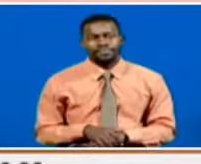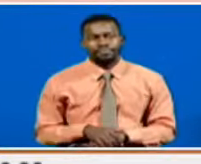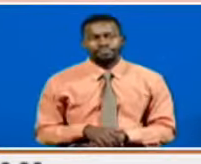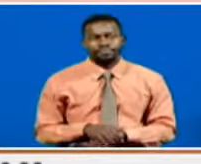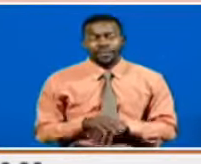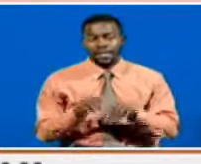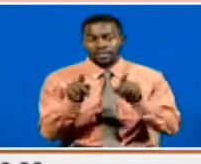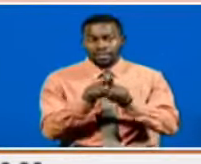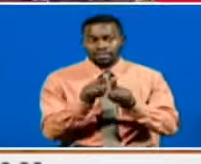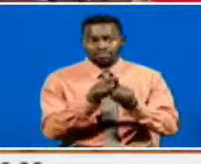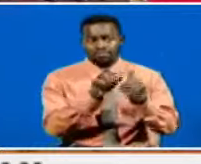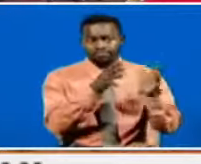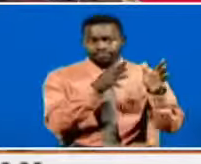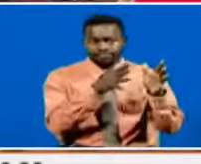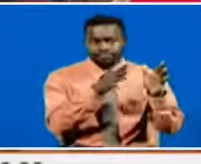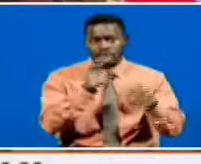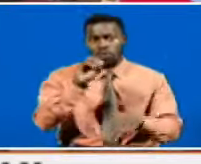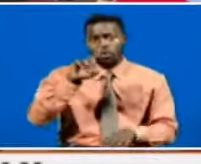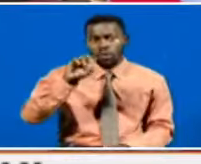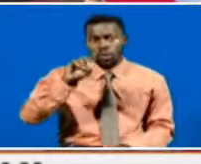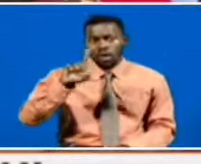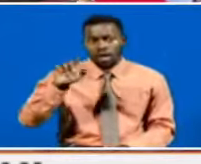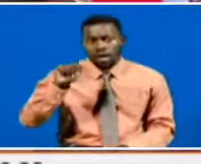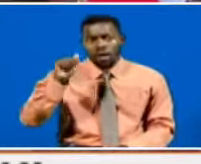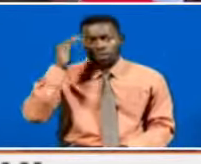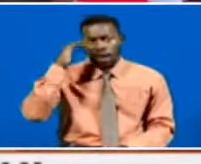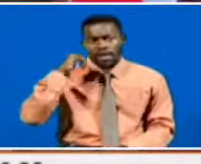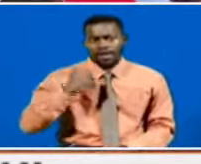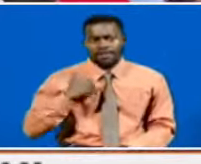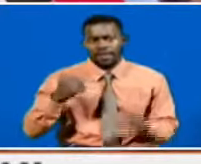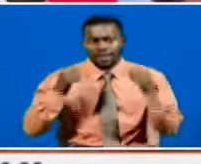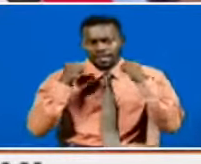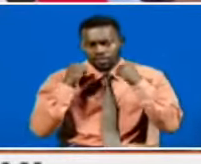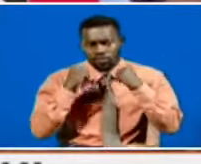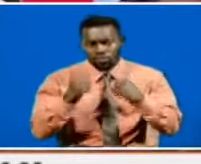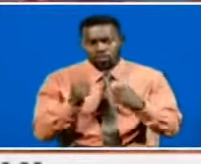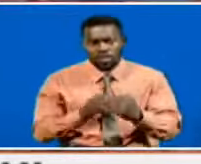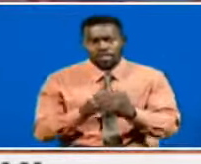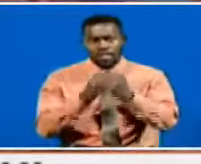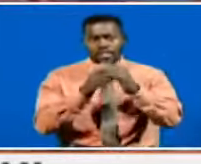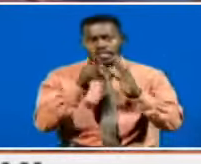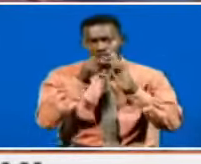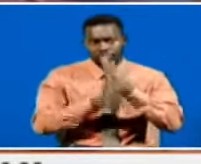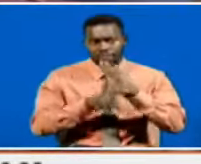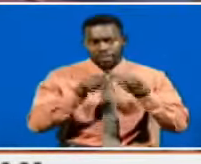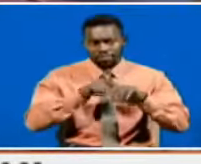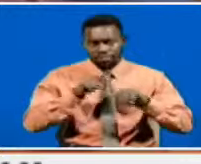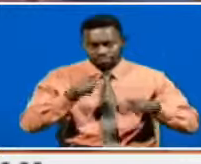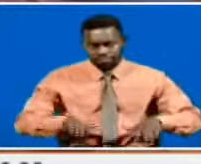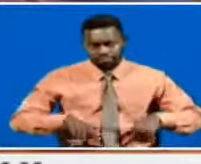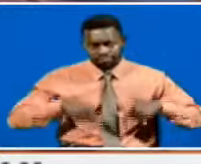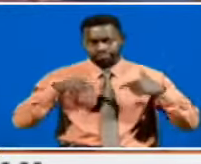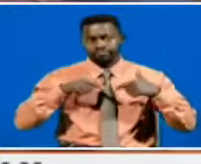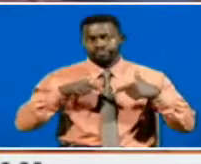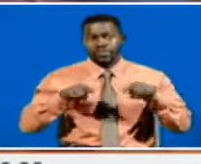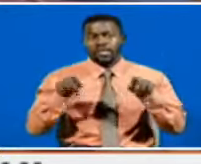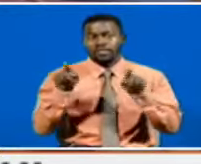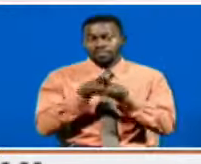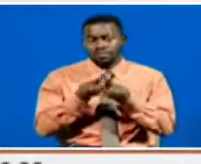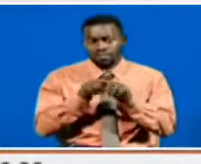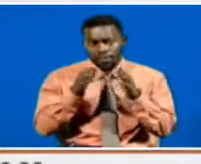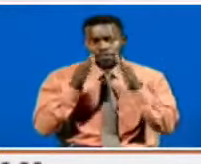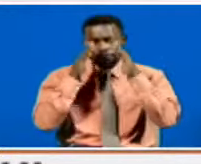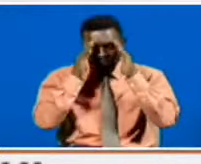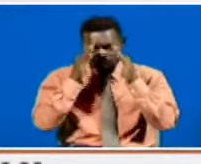Walimshadidia sifa jenerali Ogolla kwa kuwa na uongozi dhabiti katika siku za uhai wake. Vile vile walizingatia itifaki